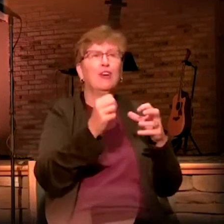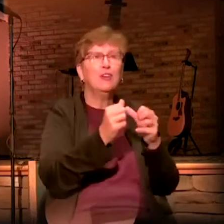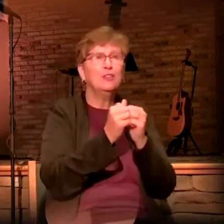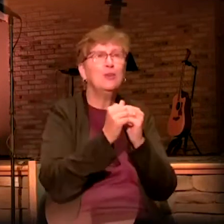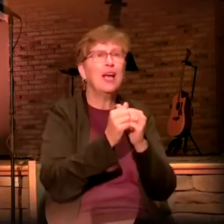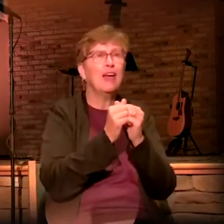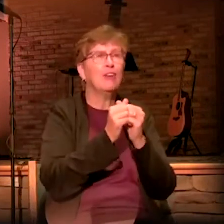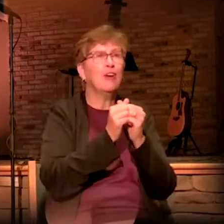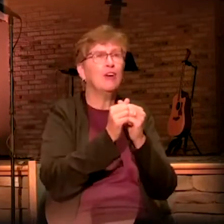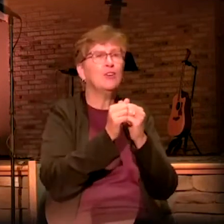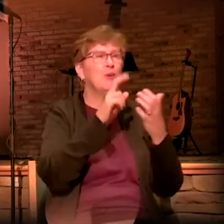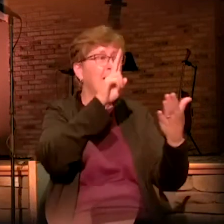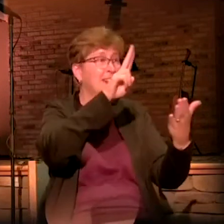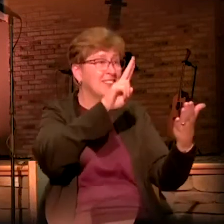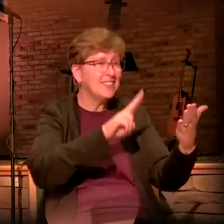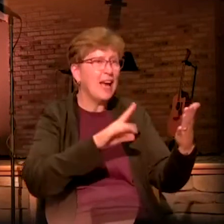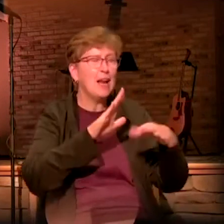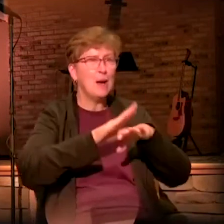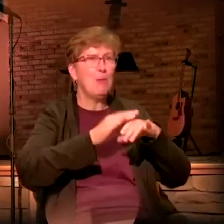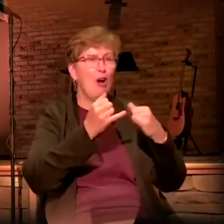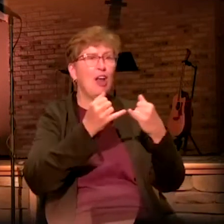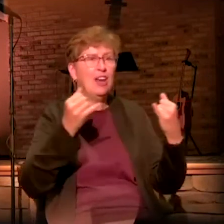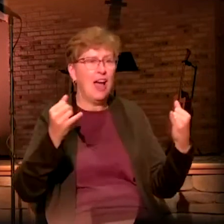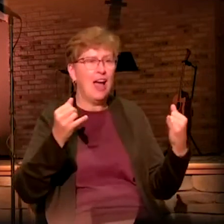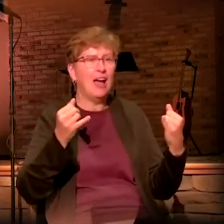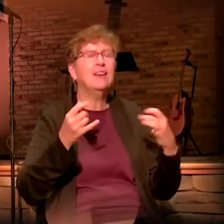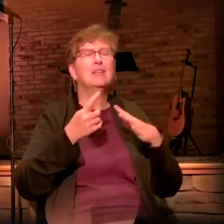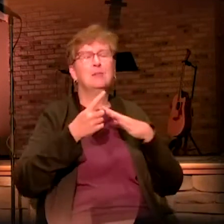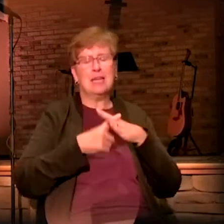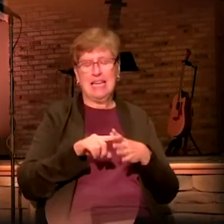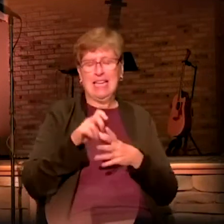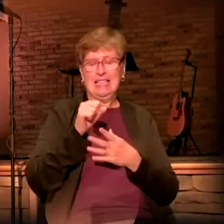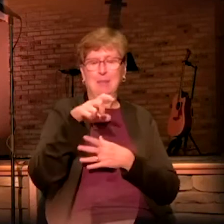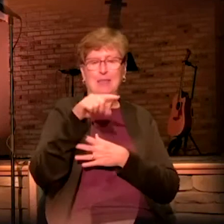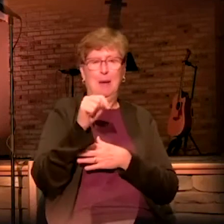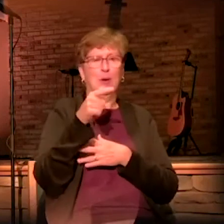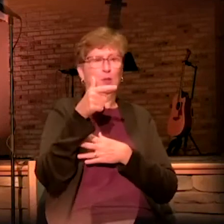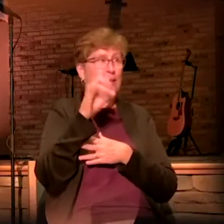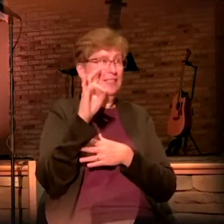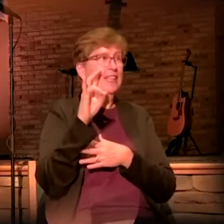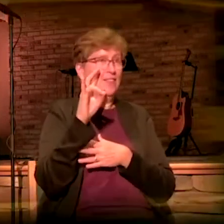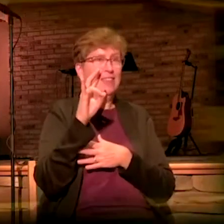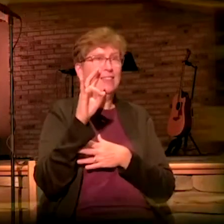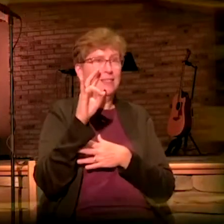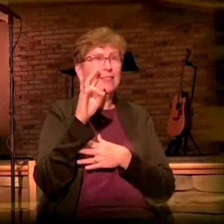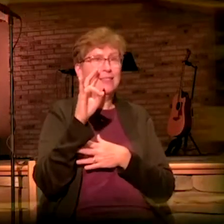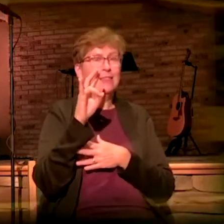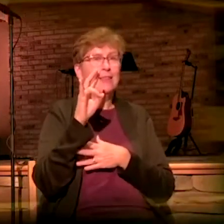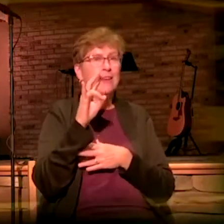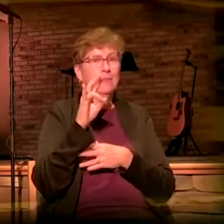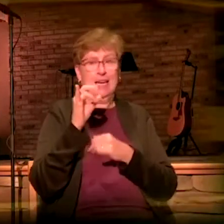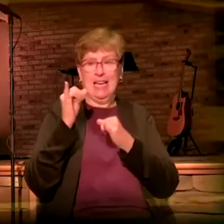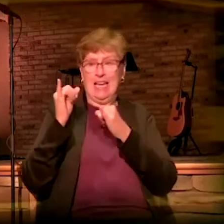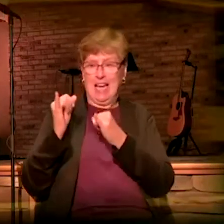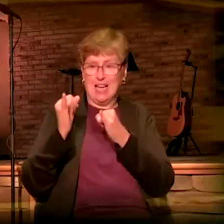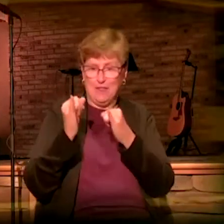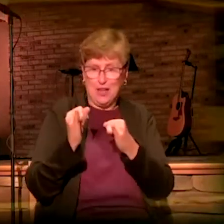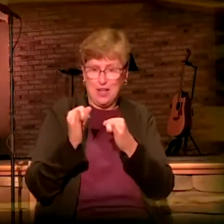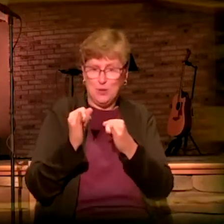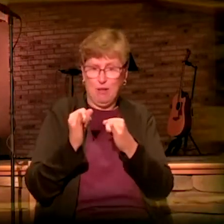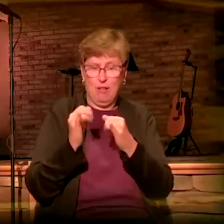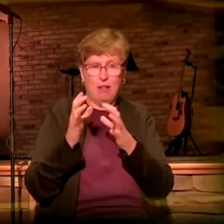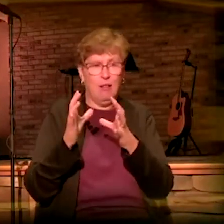up online, and the next session begins on September the 27th as well. From the individual to